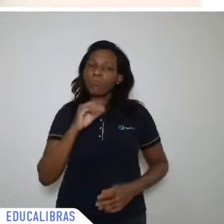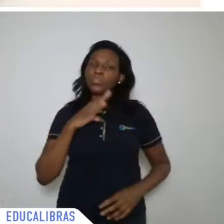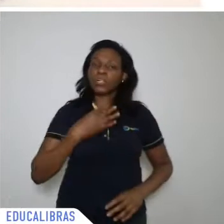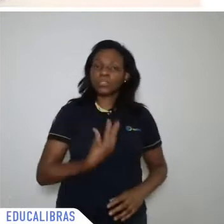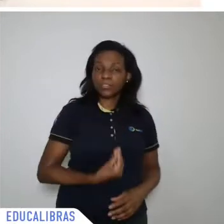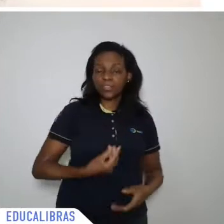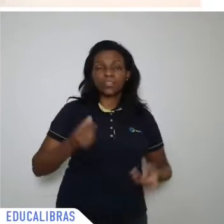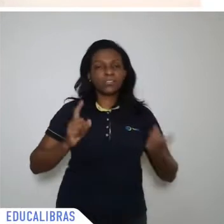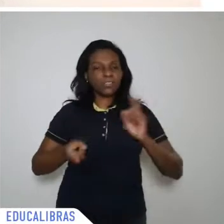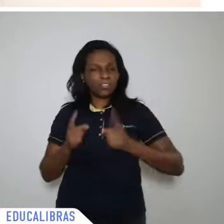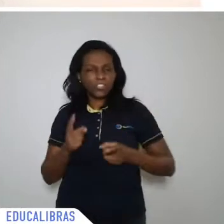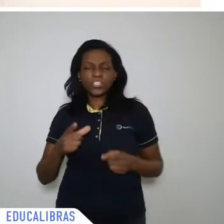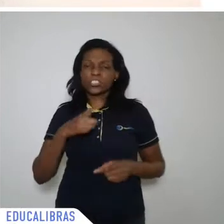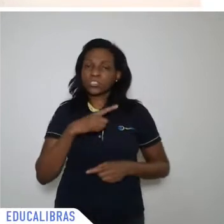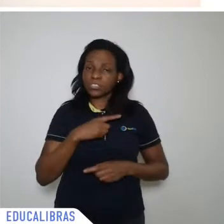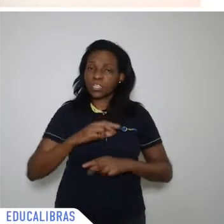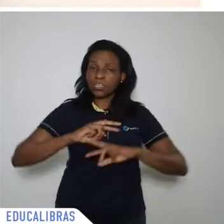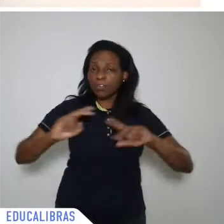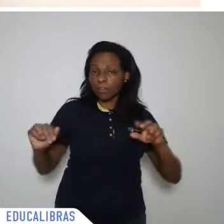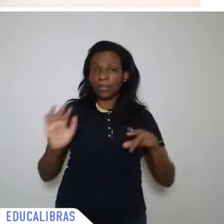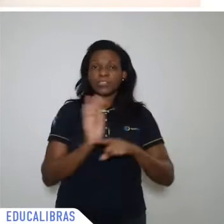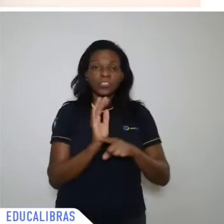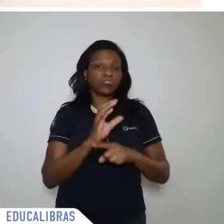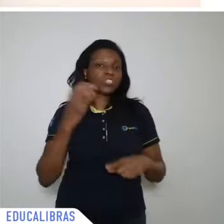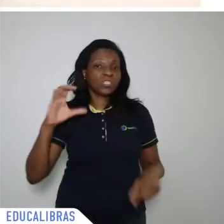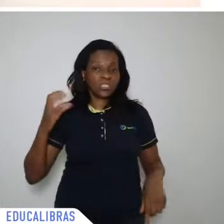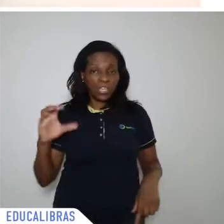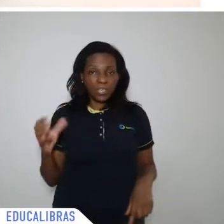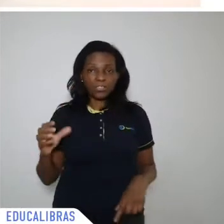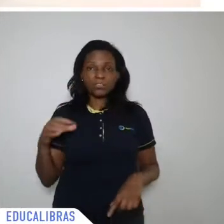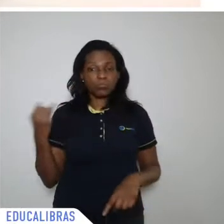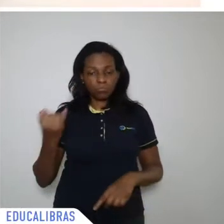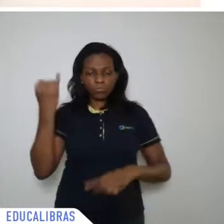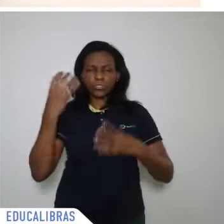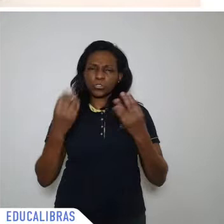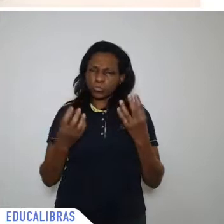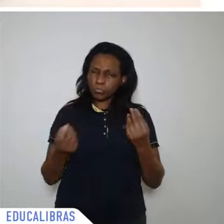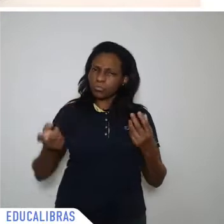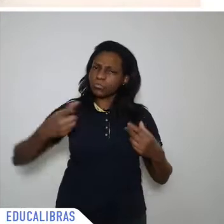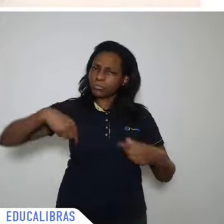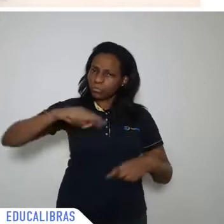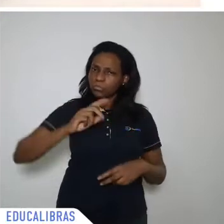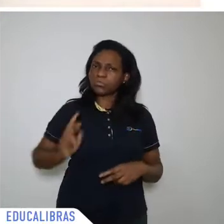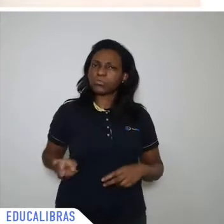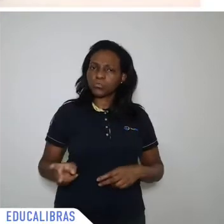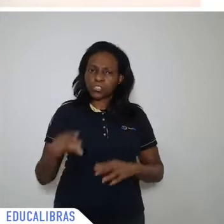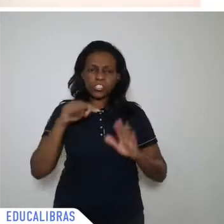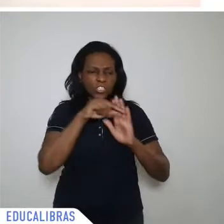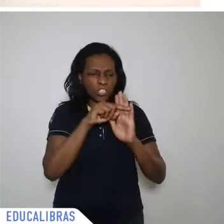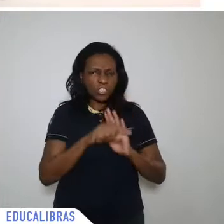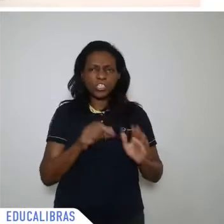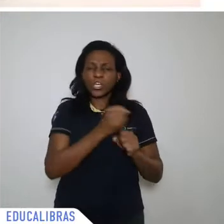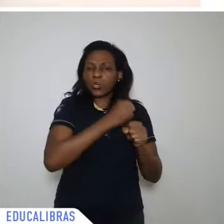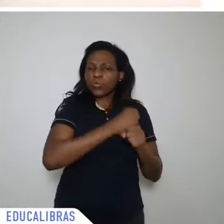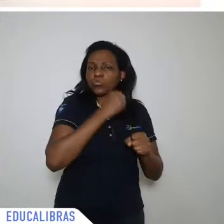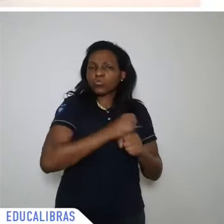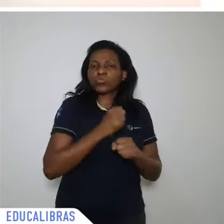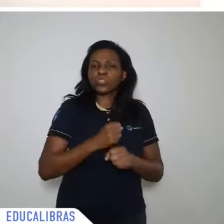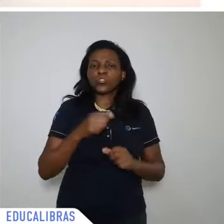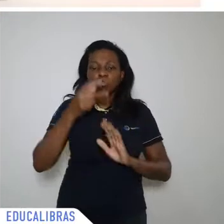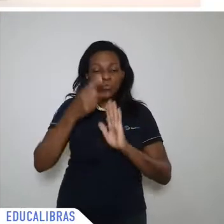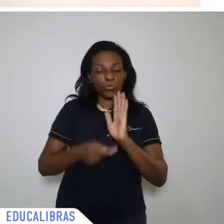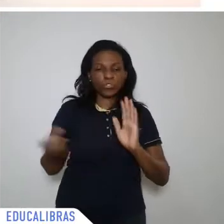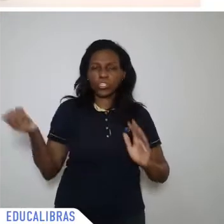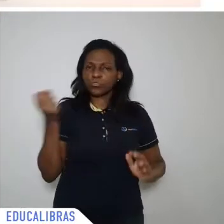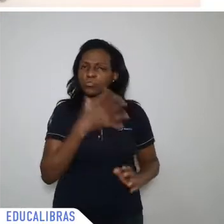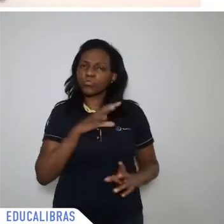travestis and trans women and very important scientific production these trans women have been making.